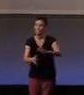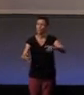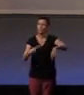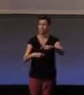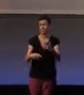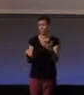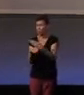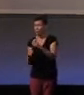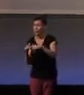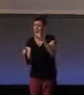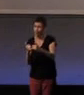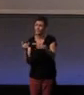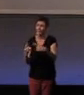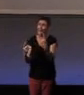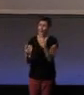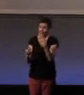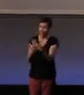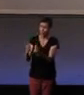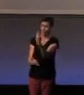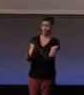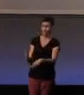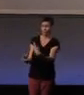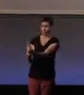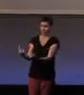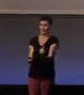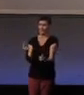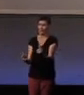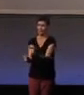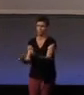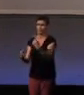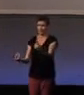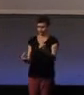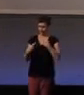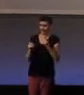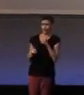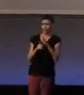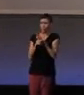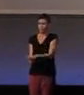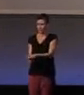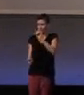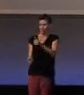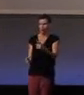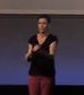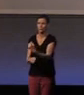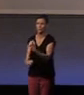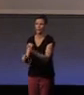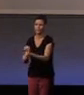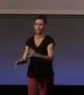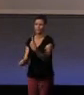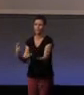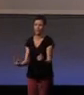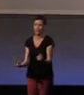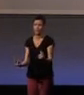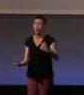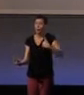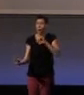working class at marx is to be done medewerkers en zelfs sodium en cpu node eerder op rest wilde hebben be done dat bier soort aan